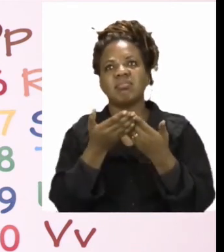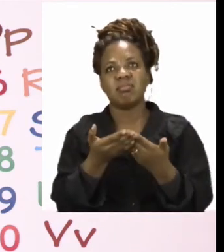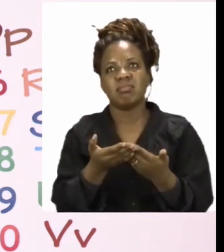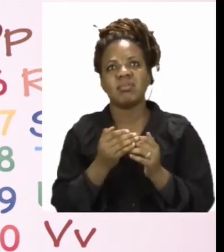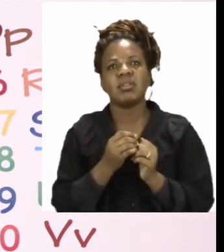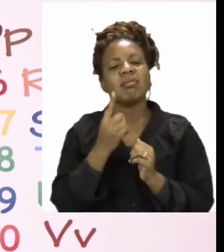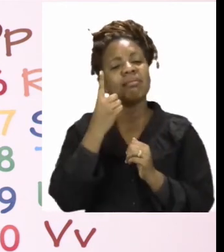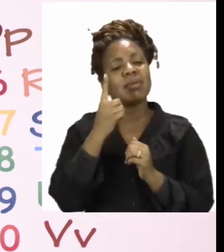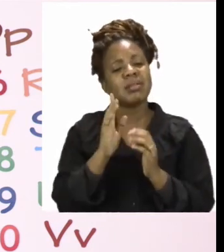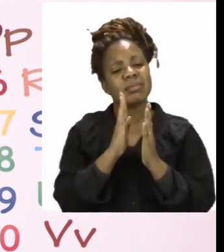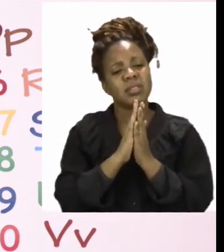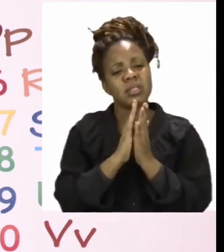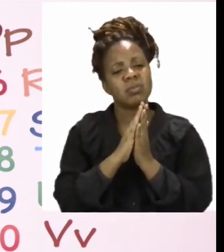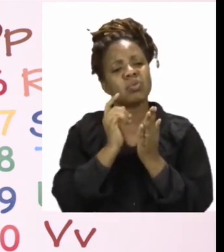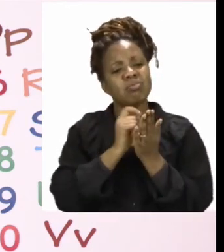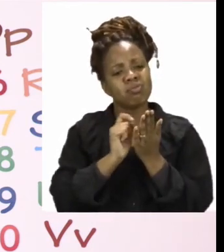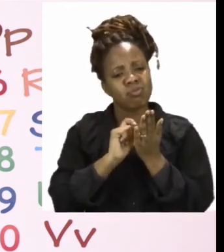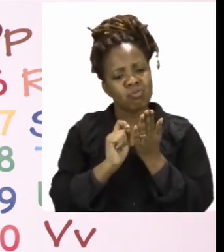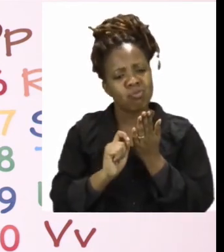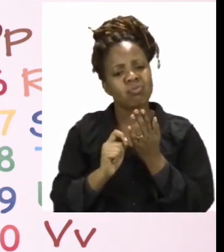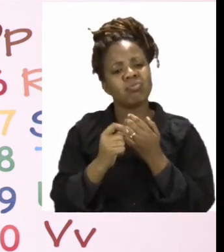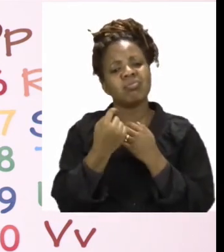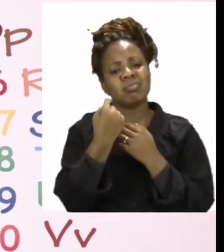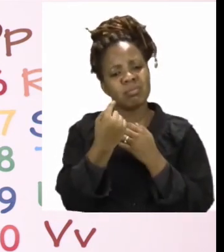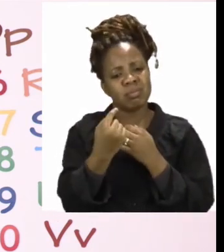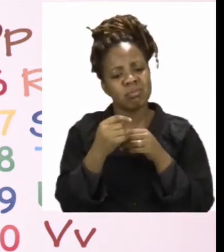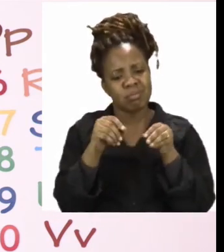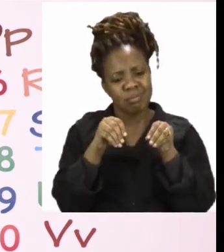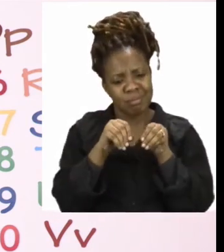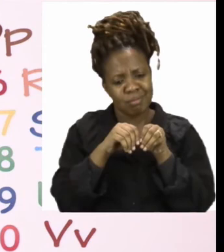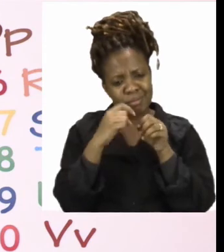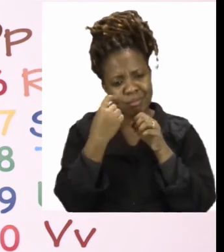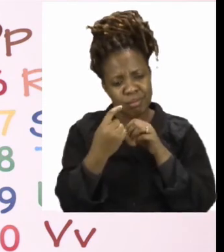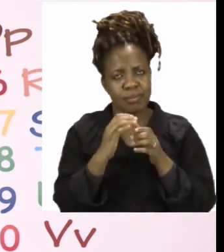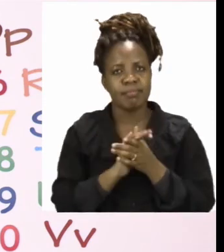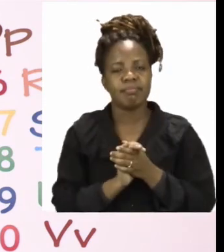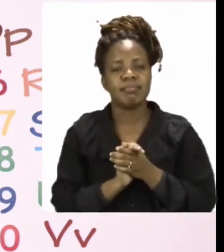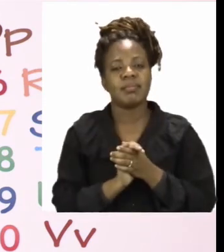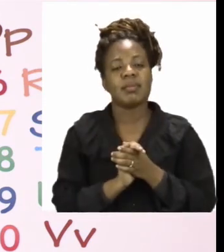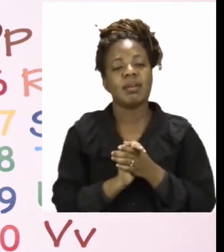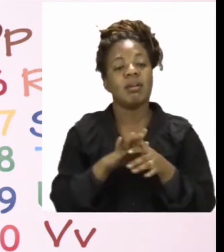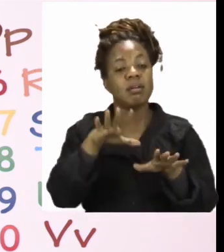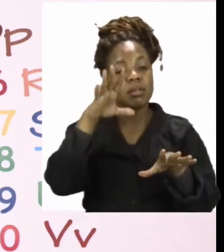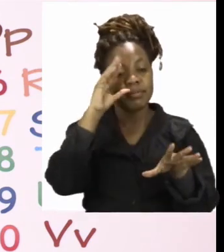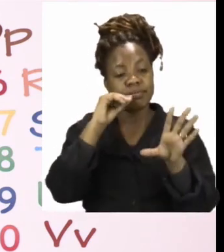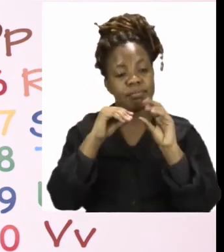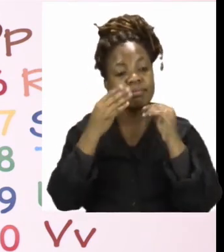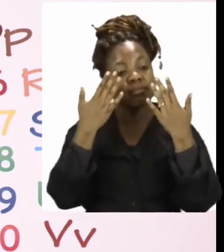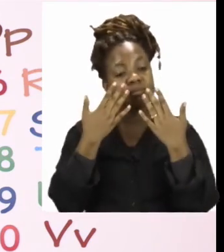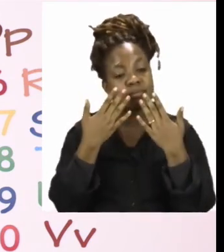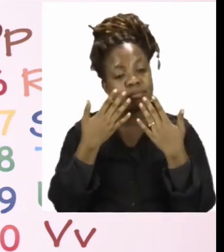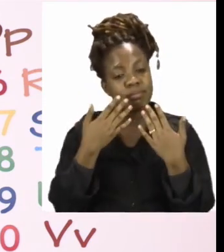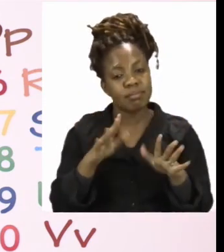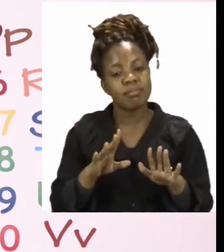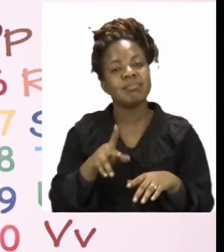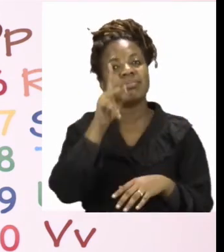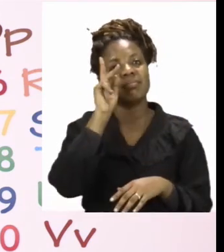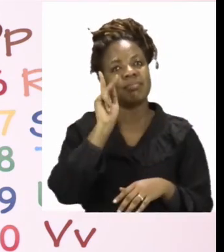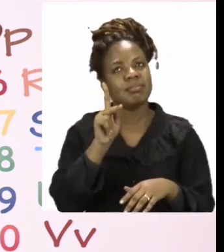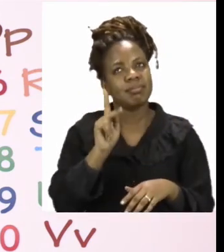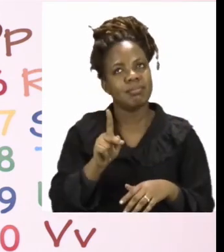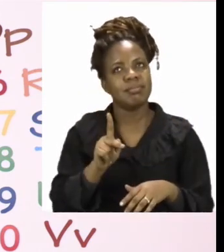exercise by yourself. Now that we're done, we need to sanitize. Remember,